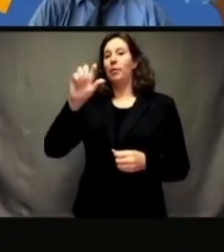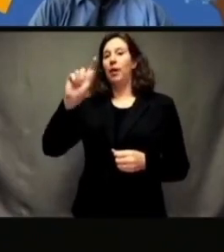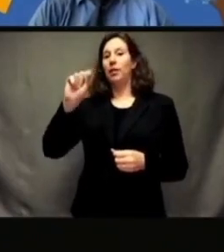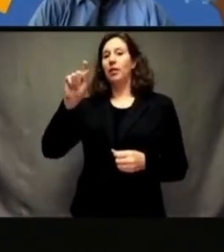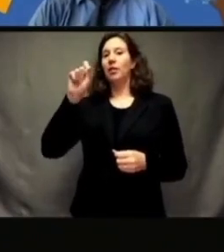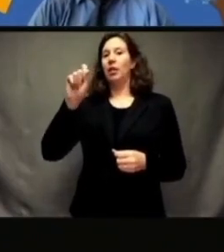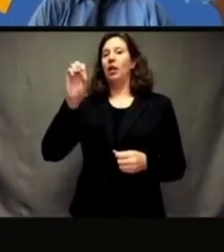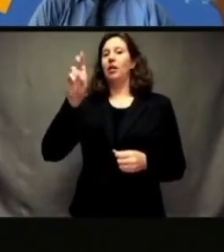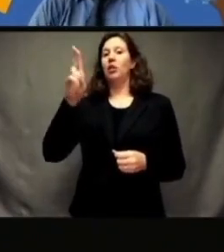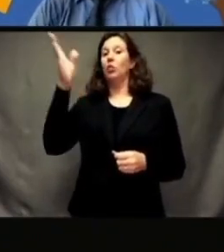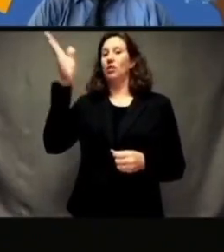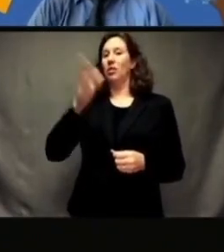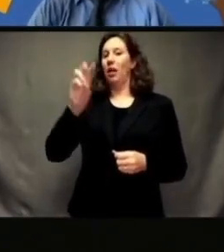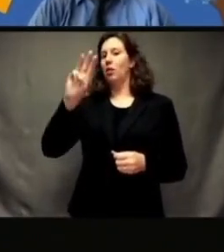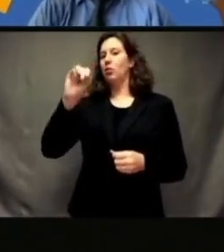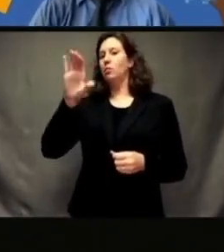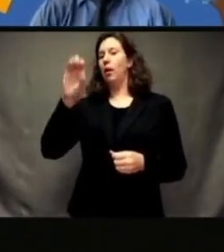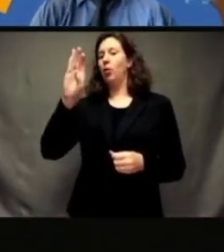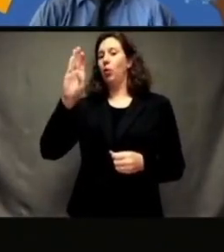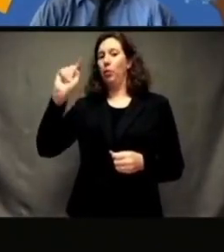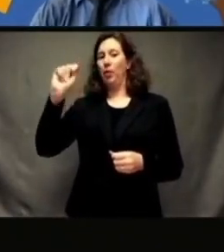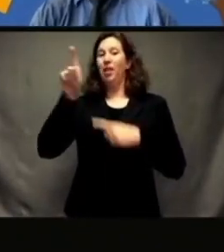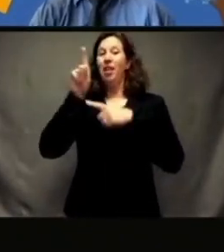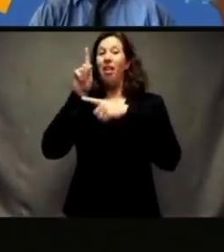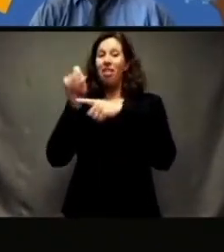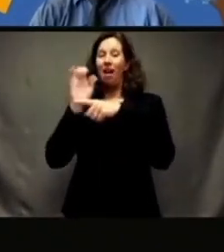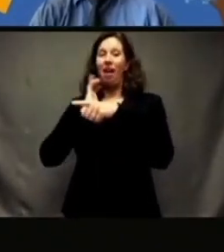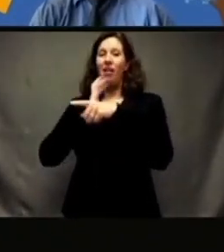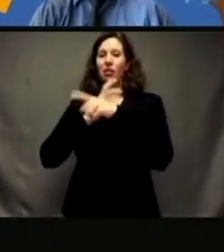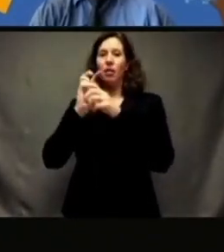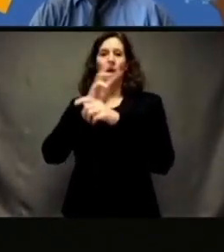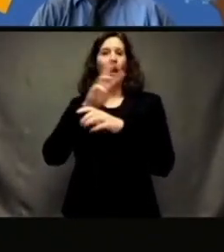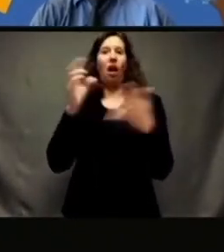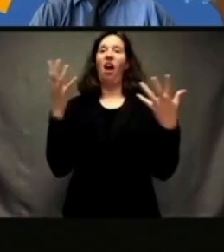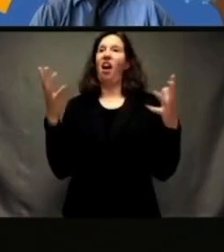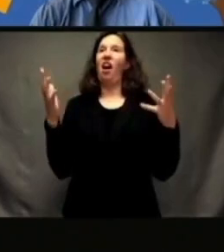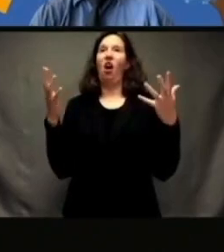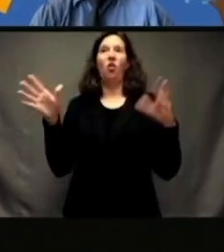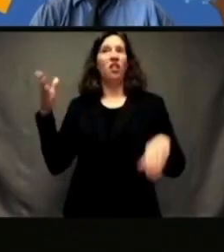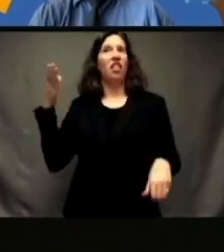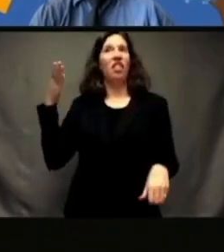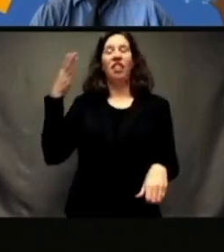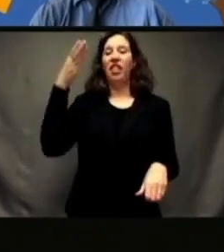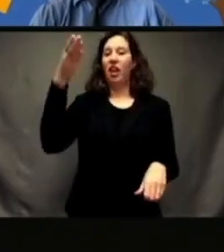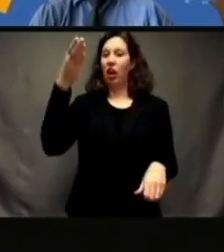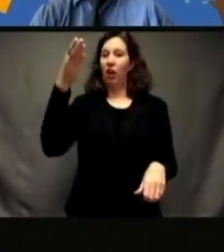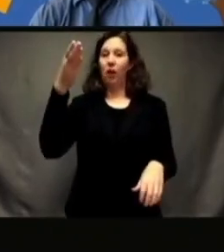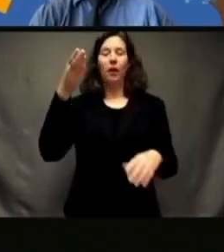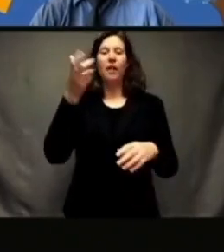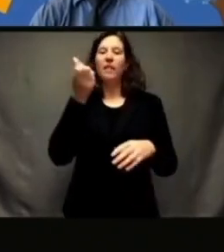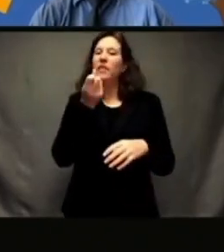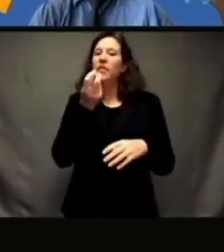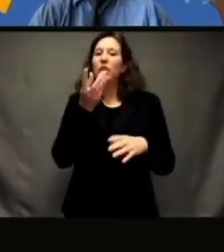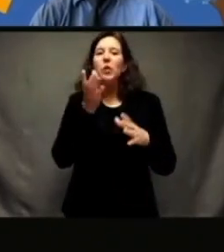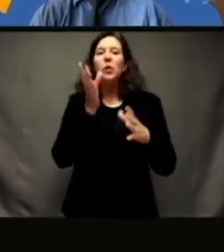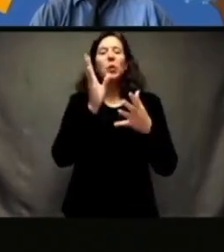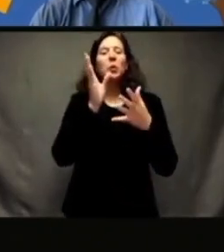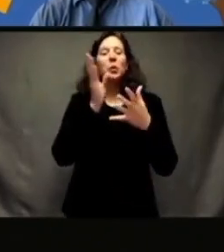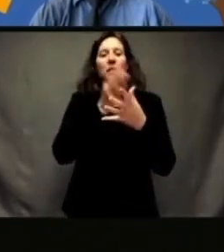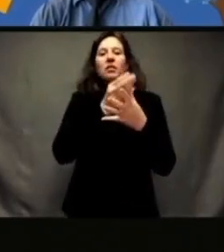scratch.mit.edu.micro/microbit. So everything we need is already there. And there are only a few steps that we have to do just